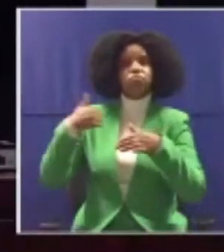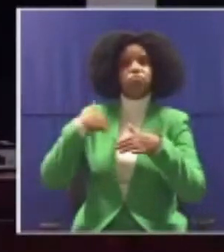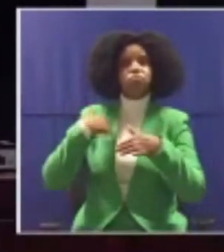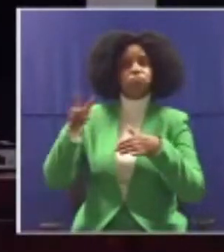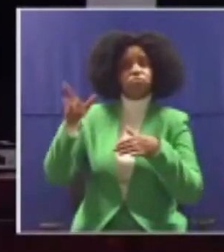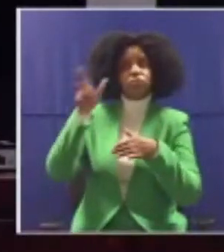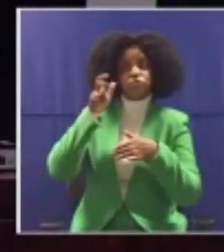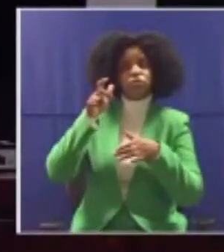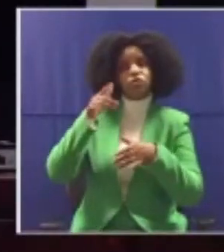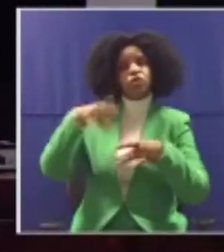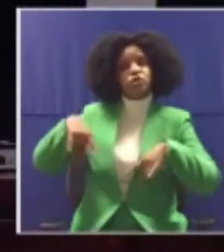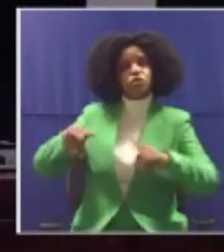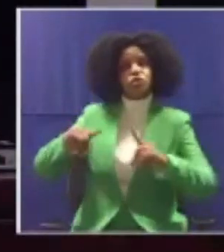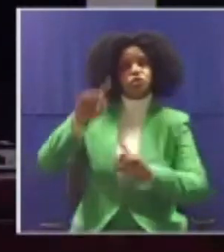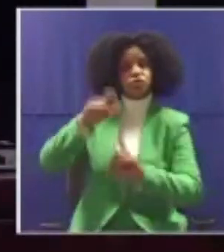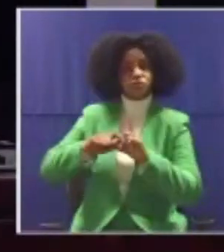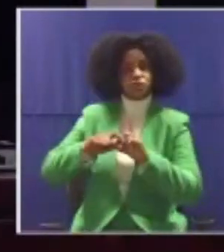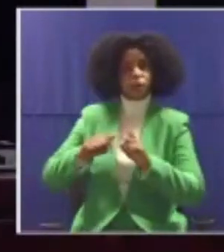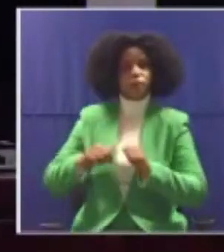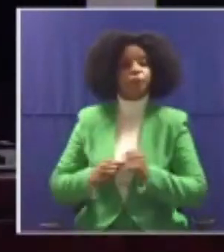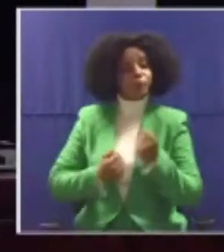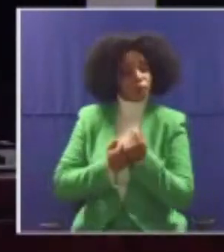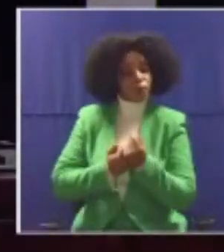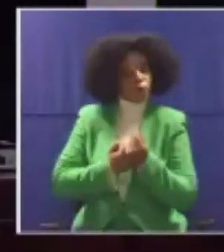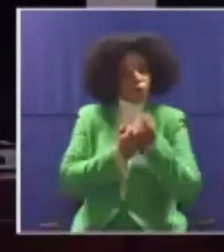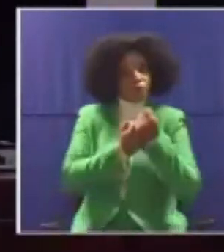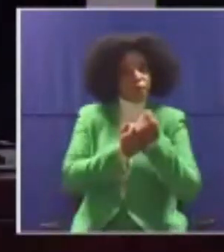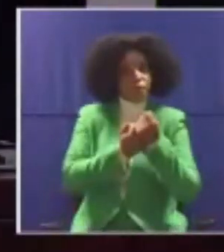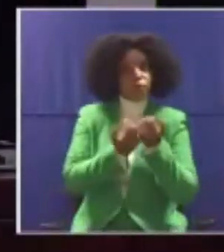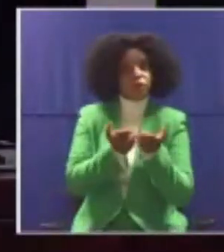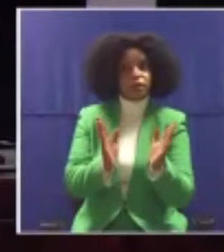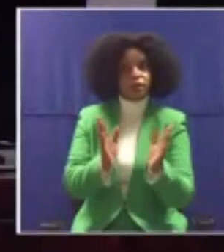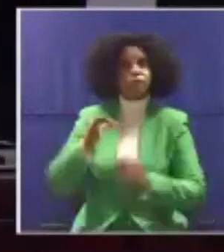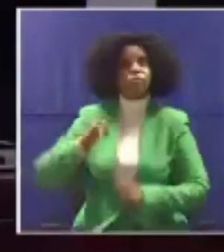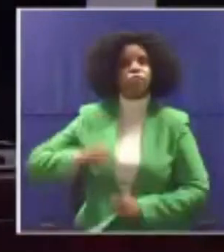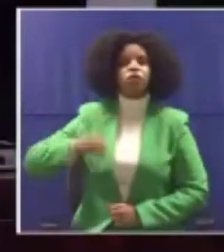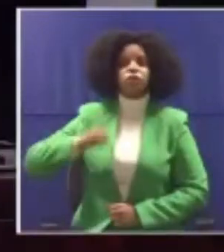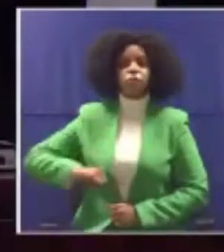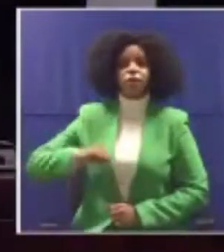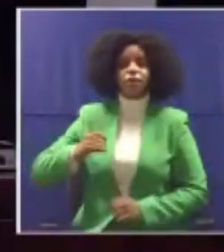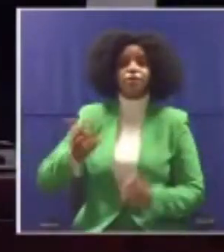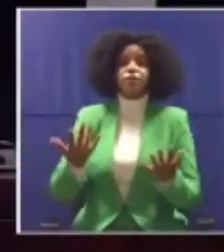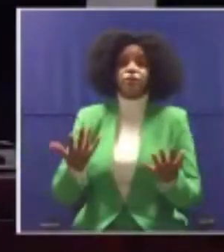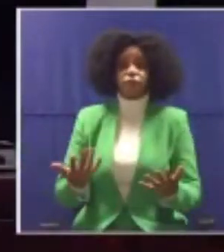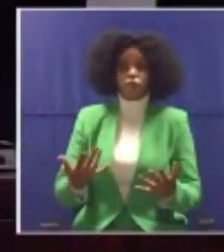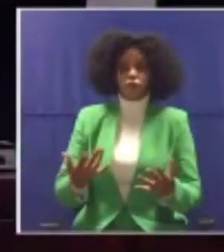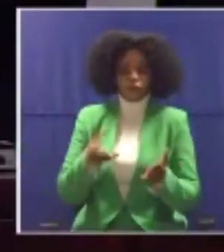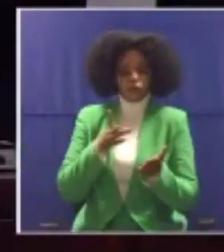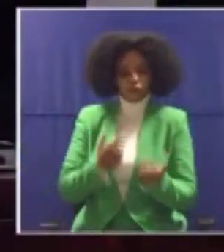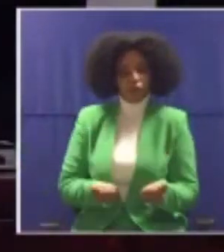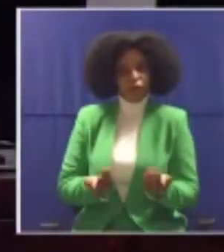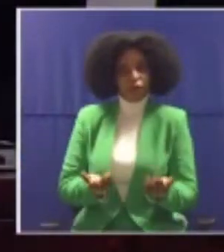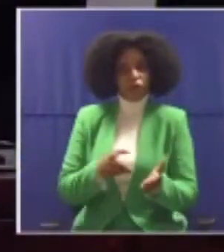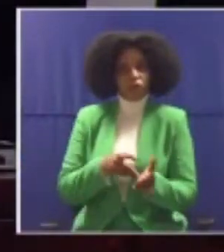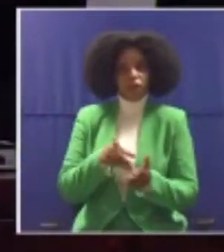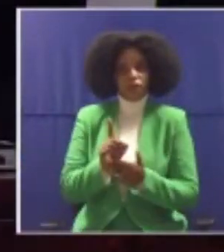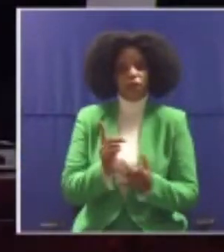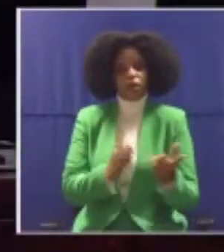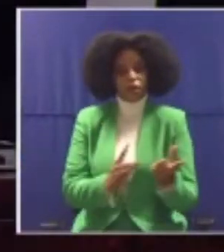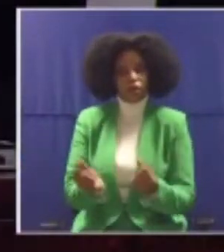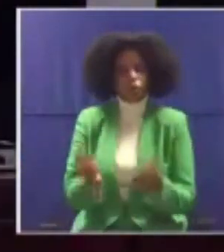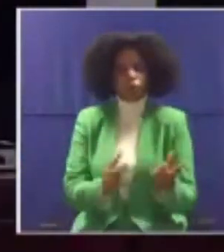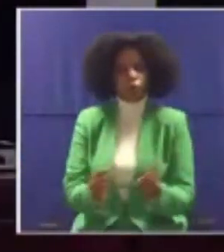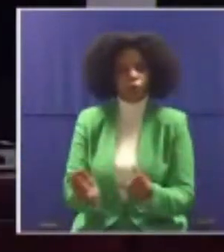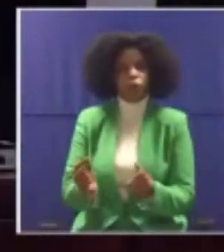supporting municipalities to accelerate service delivery. The IMC also serves as a catalyst to